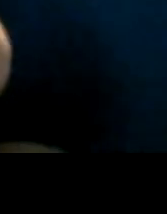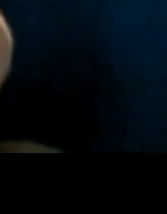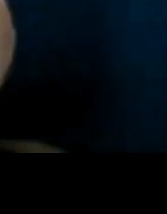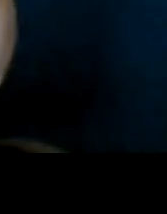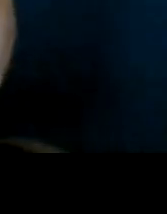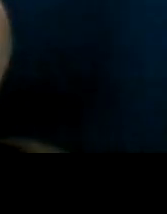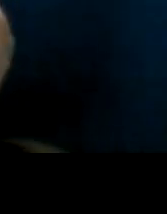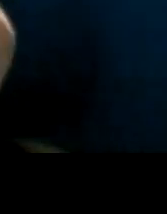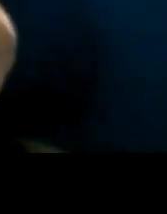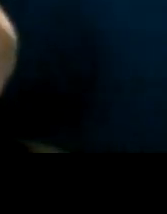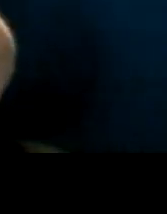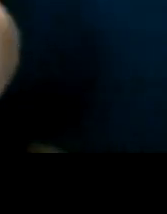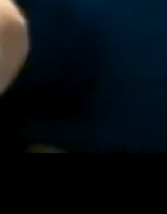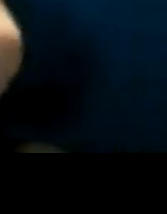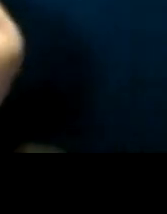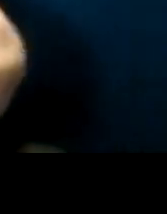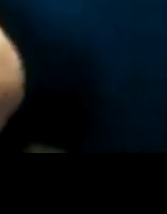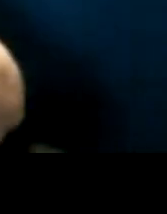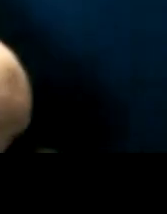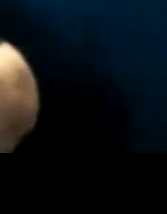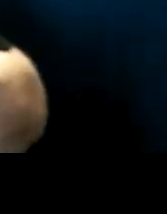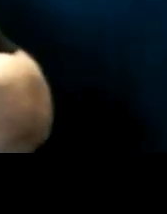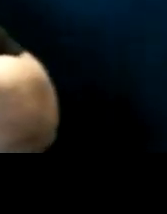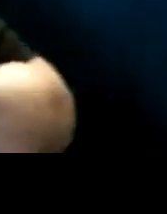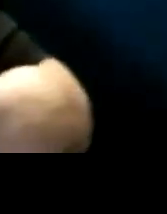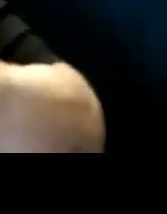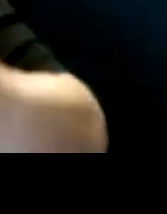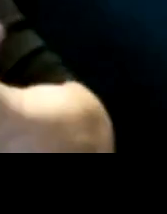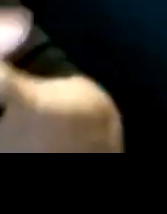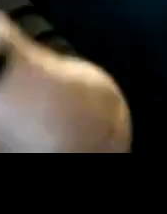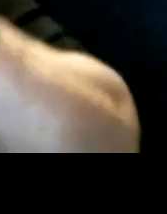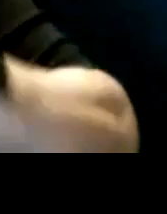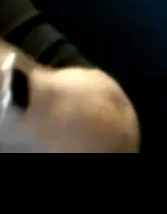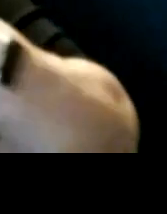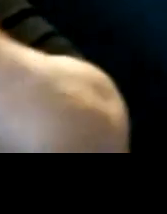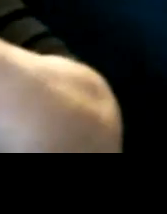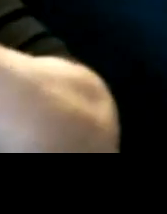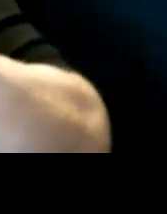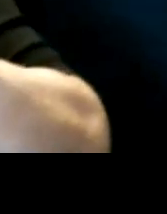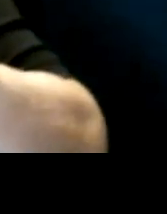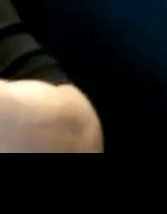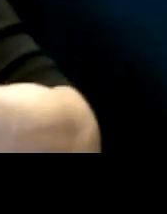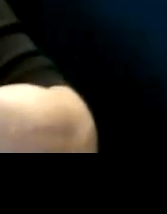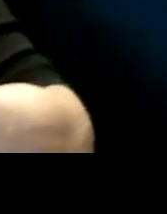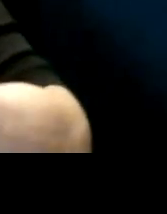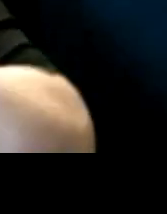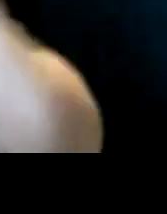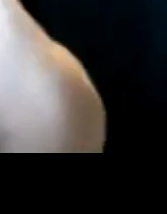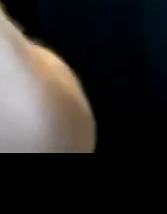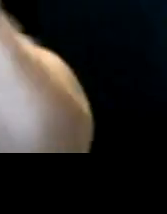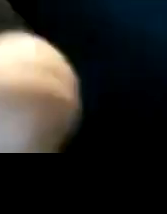physical violence. So if we go on to the next slide, we're going to be looking at the power and control